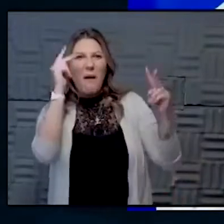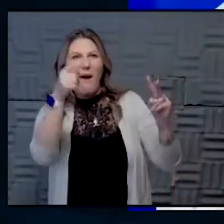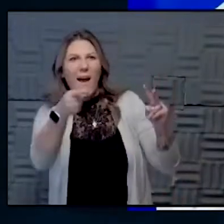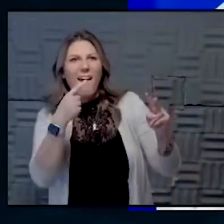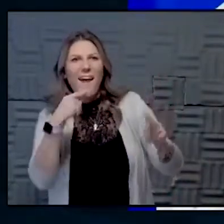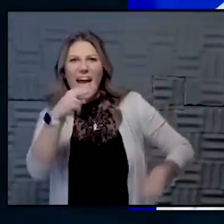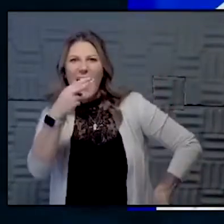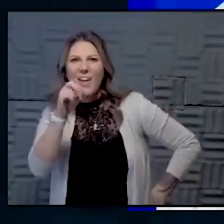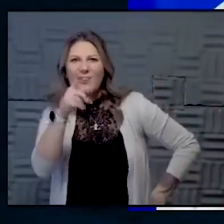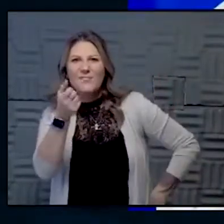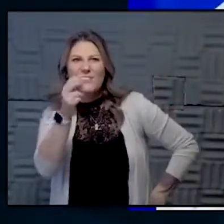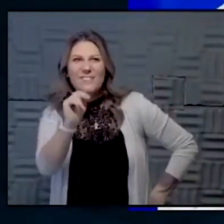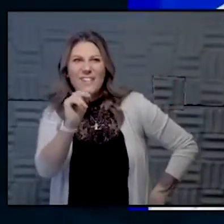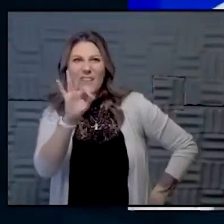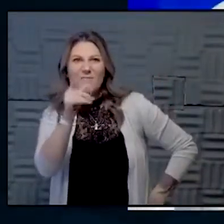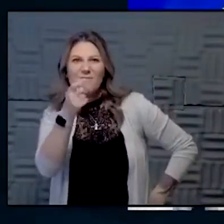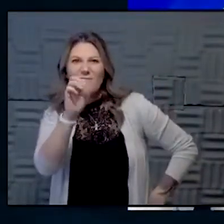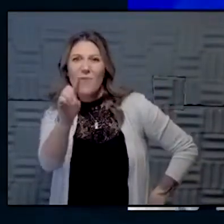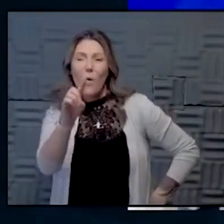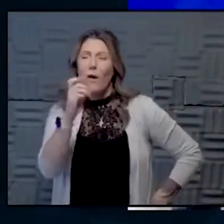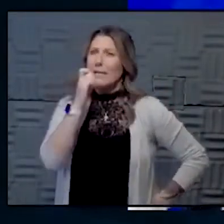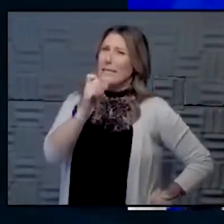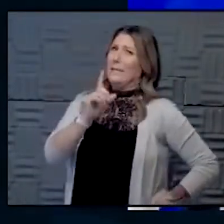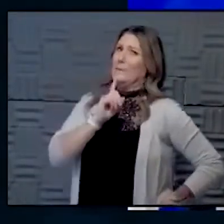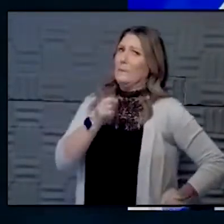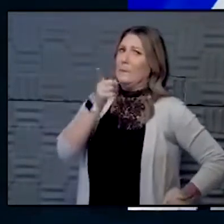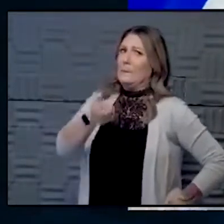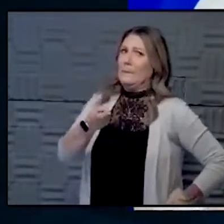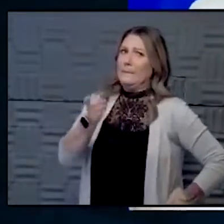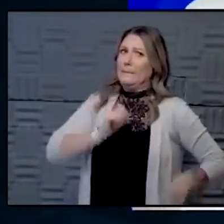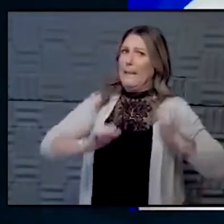I not necessarily Harrison Ford, but I did have a...